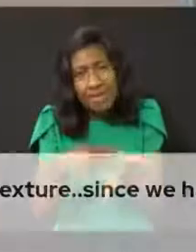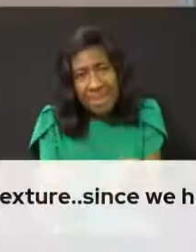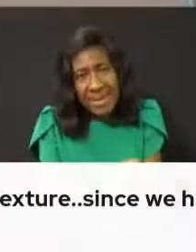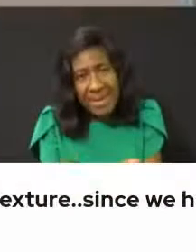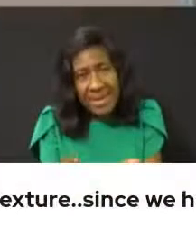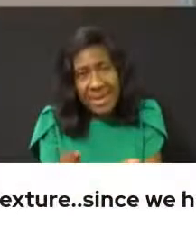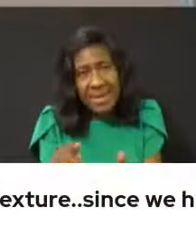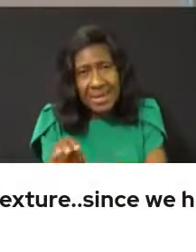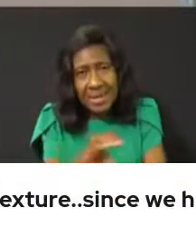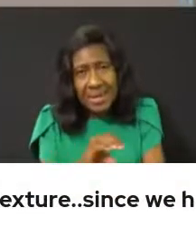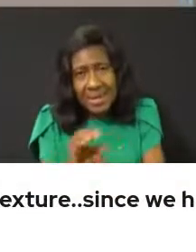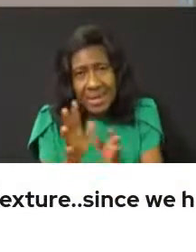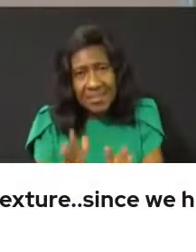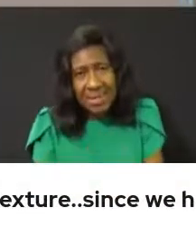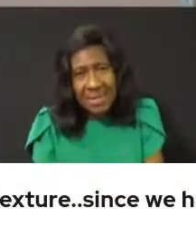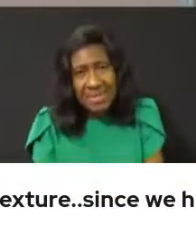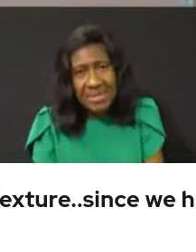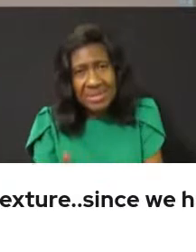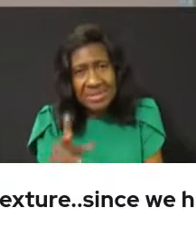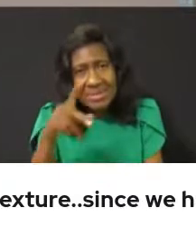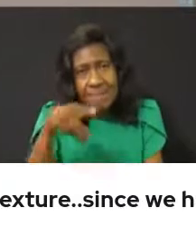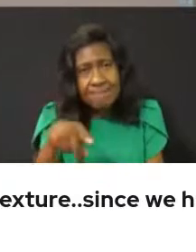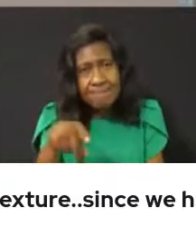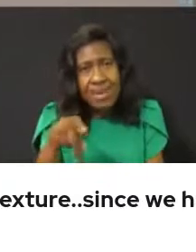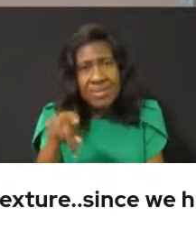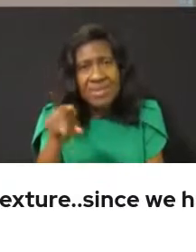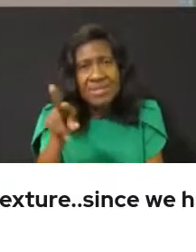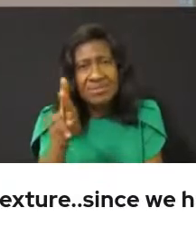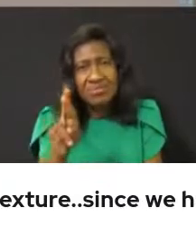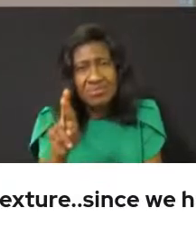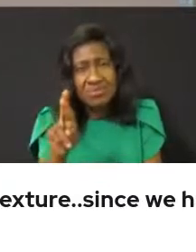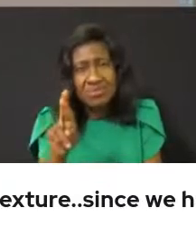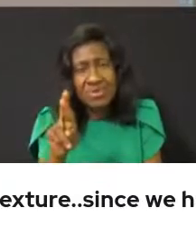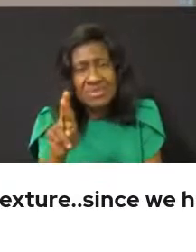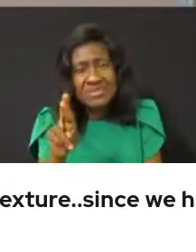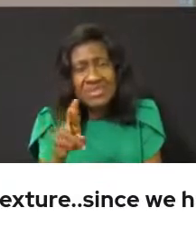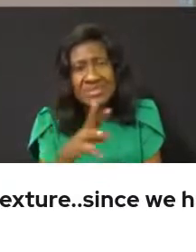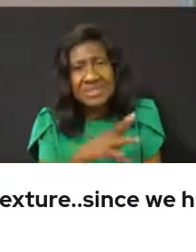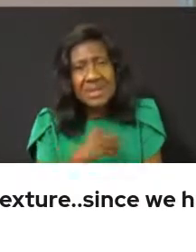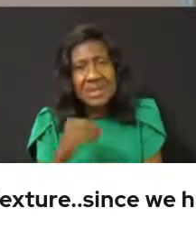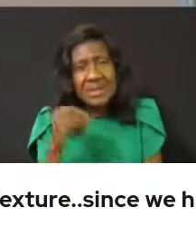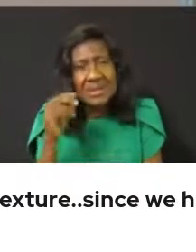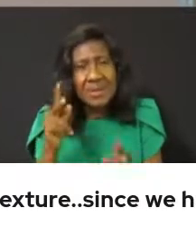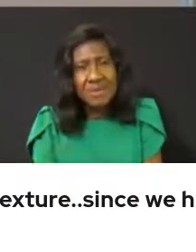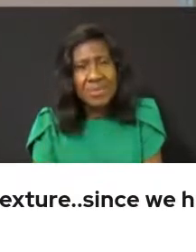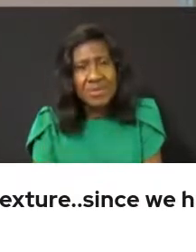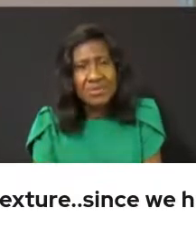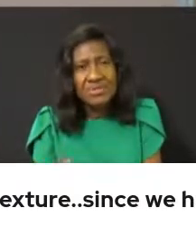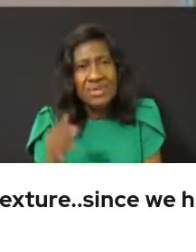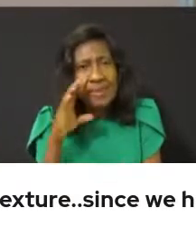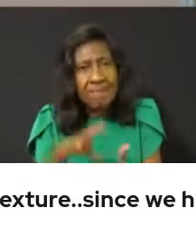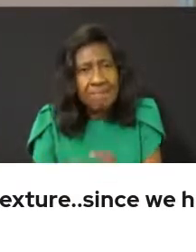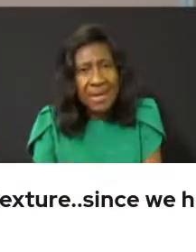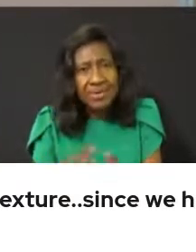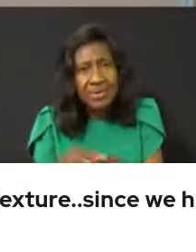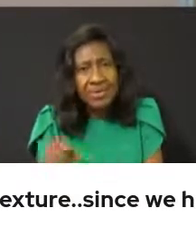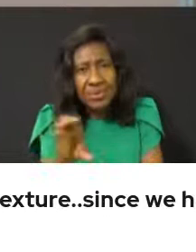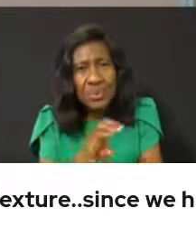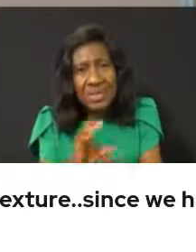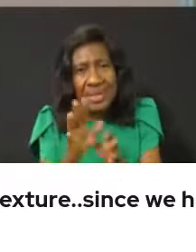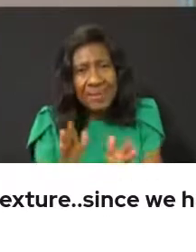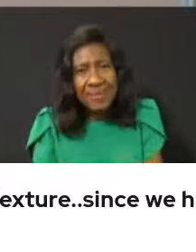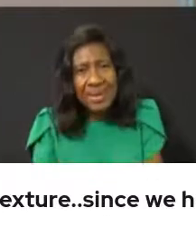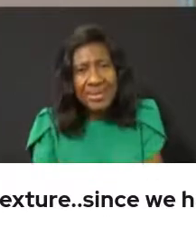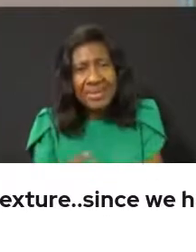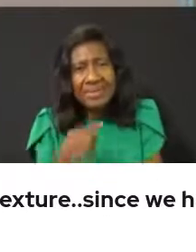Caymanians, permanent residents, or a person married to Caymanian with an employment rights certificate who